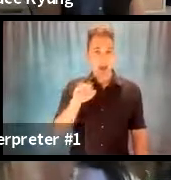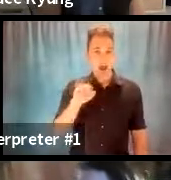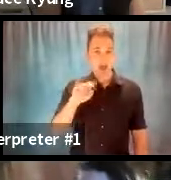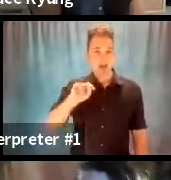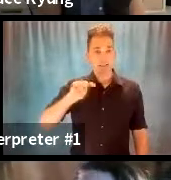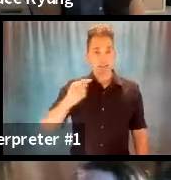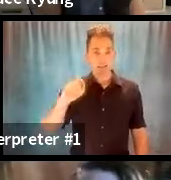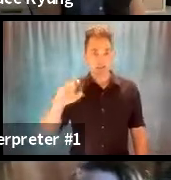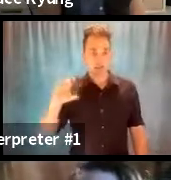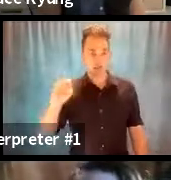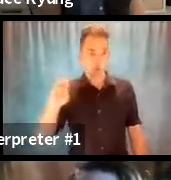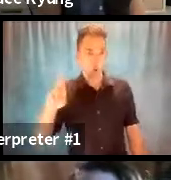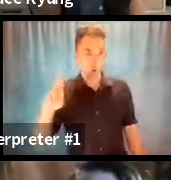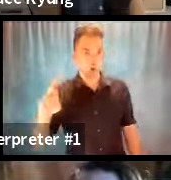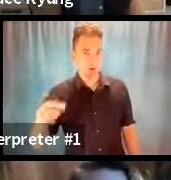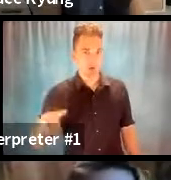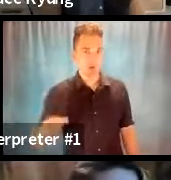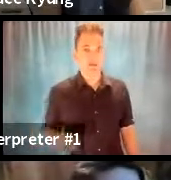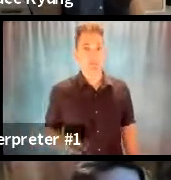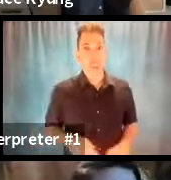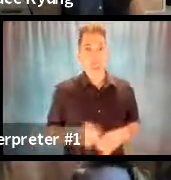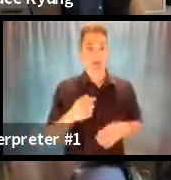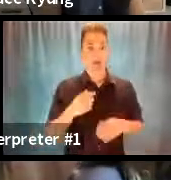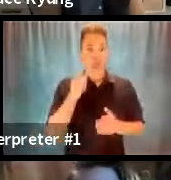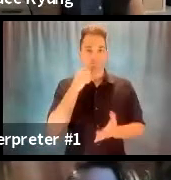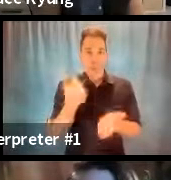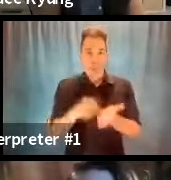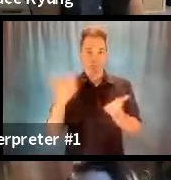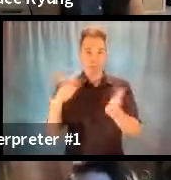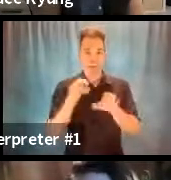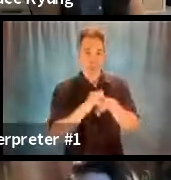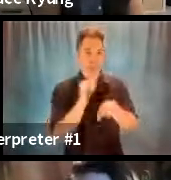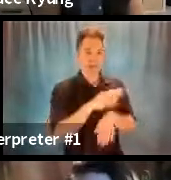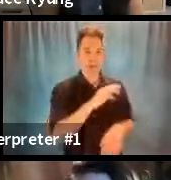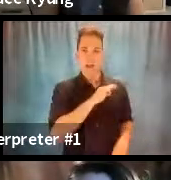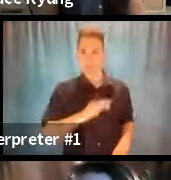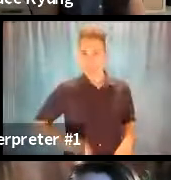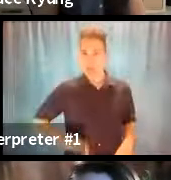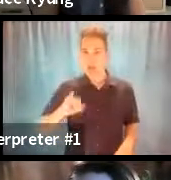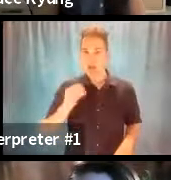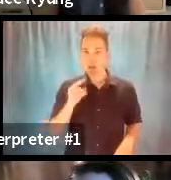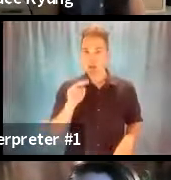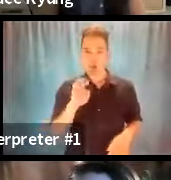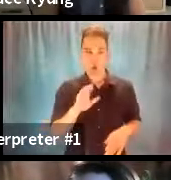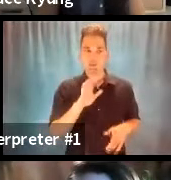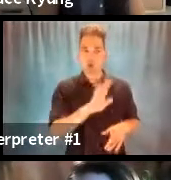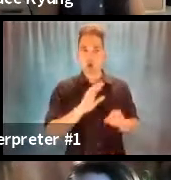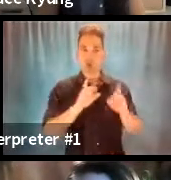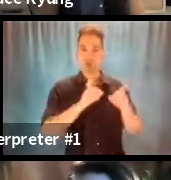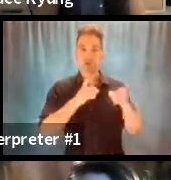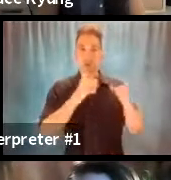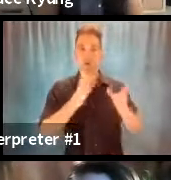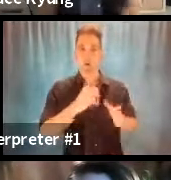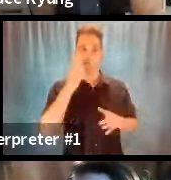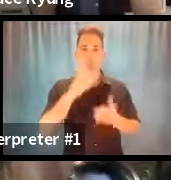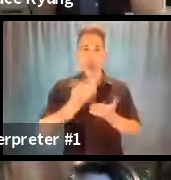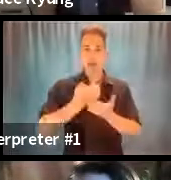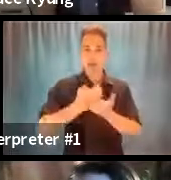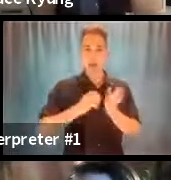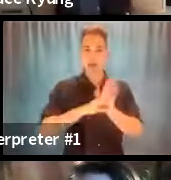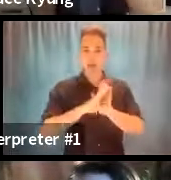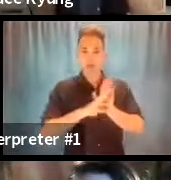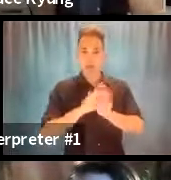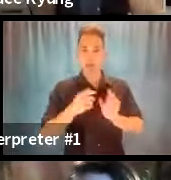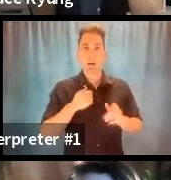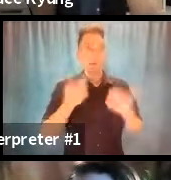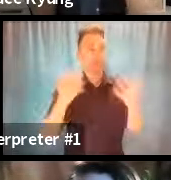letters to Noel Pfeffer. Mayor Jones is Director of Economic Development. I've gone to the mayor's